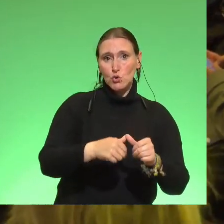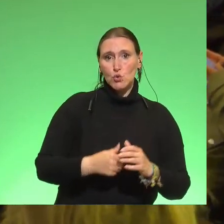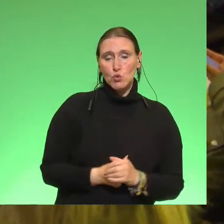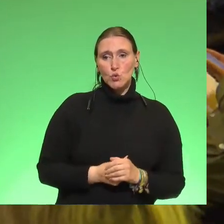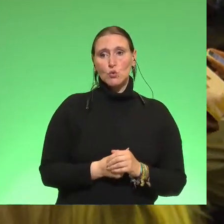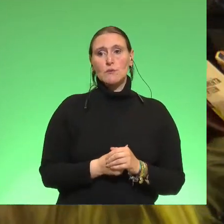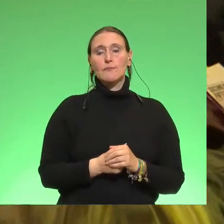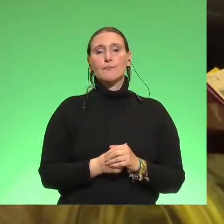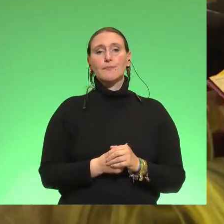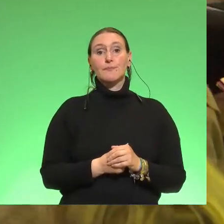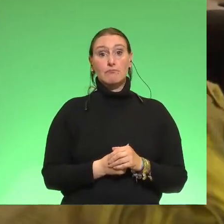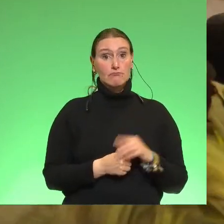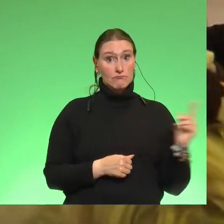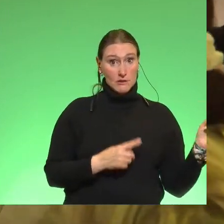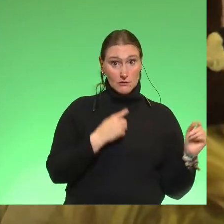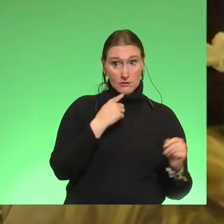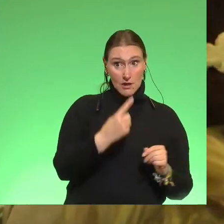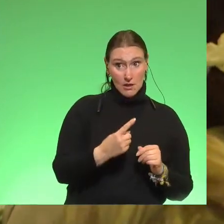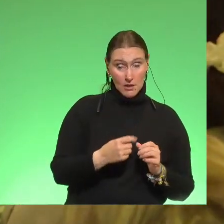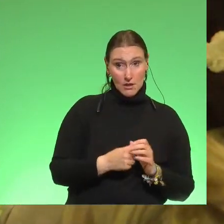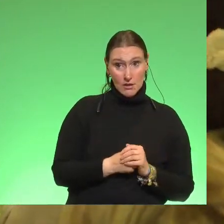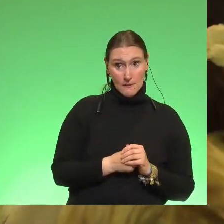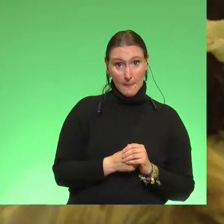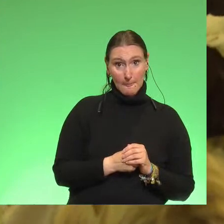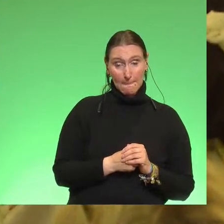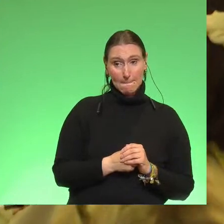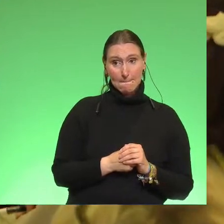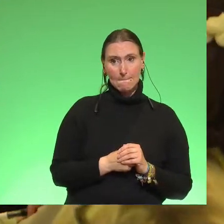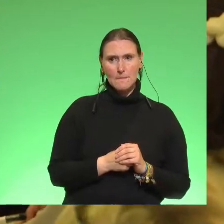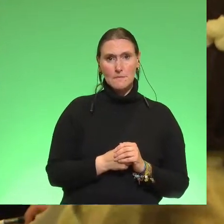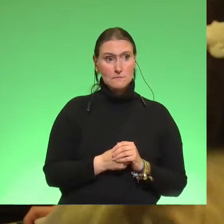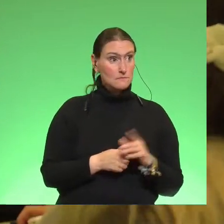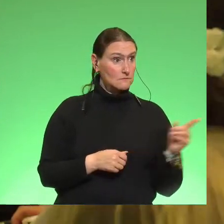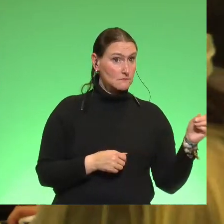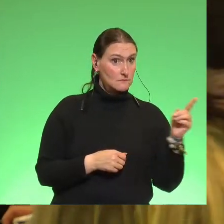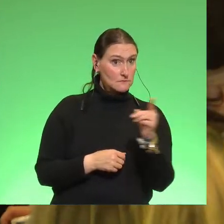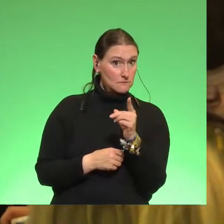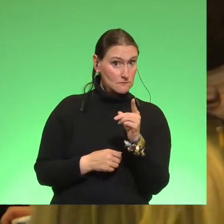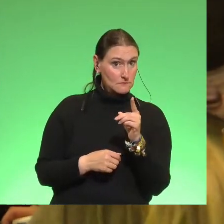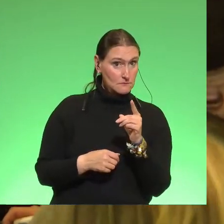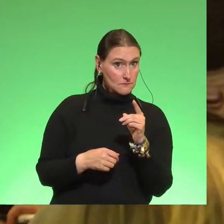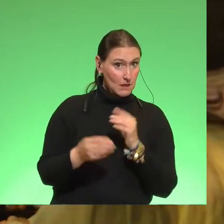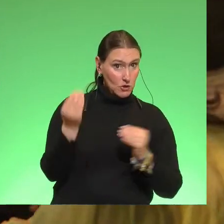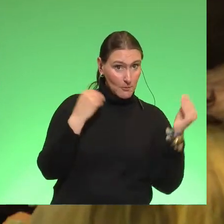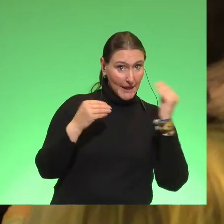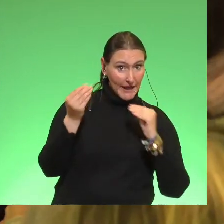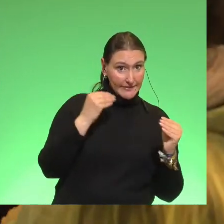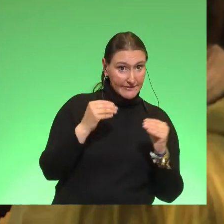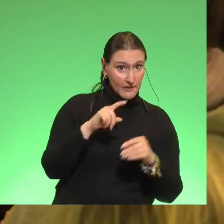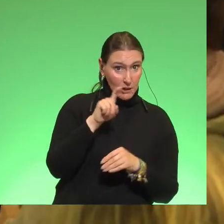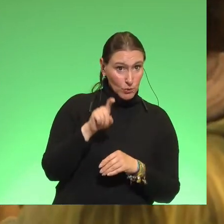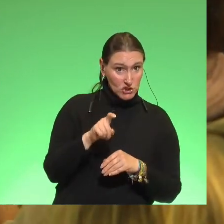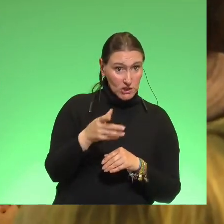You want to say something? So, any question or comments again? Yeah, please.